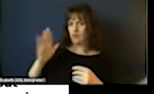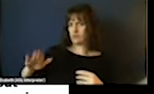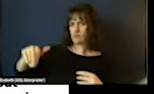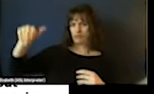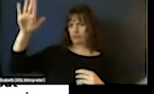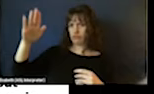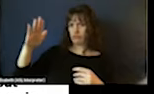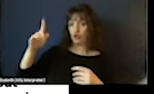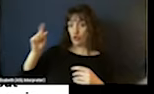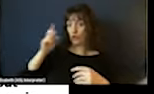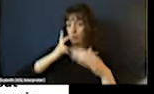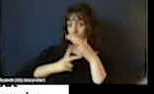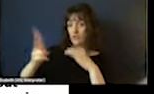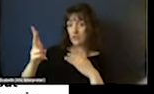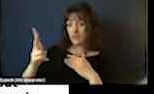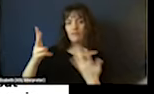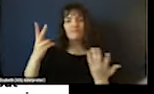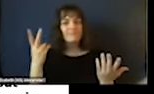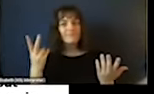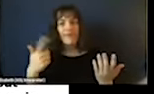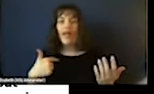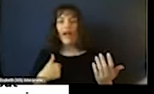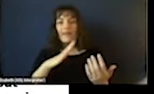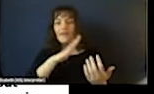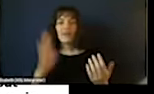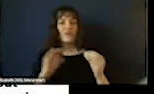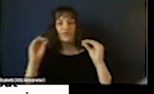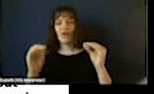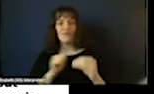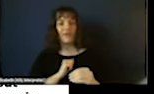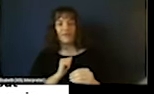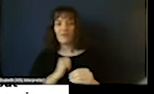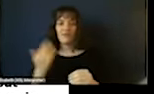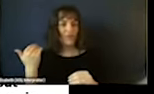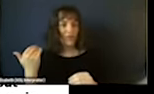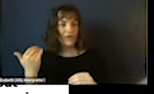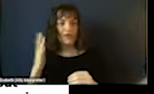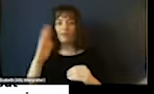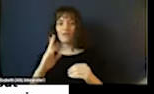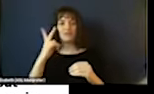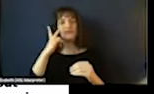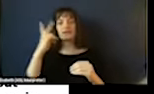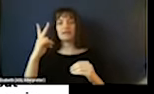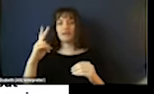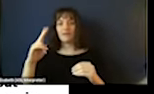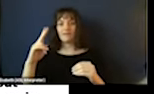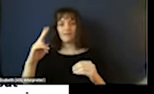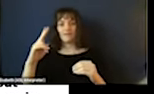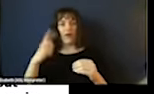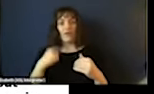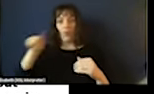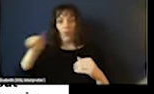also only ever seen the model of someone teaching at a chalkboard, and I thought that that's how I could be the most effective